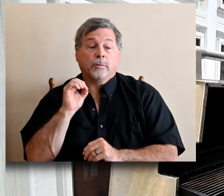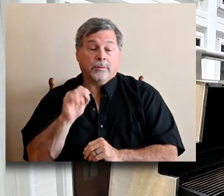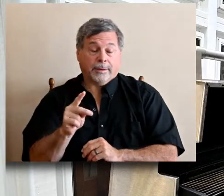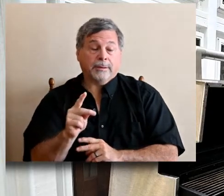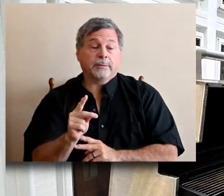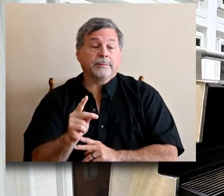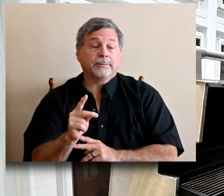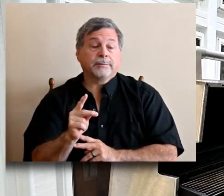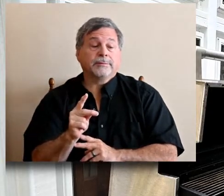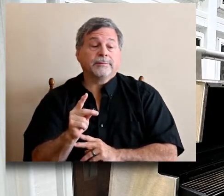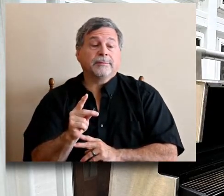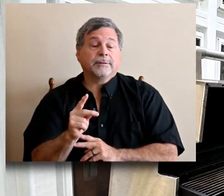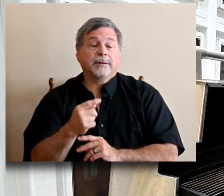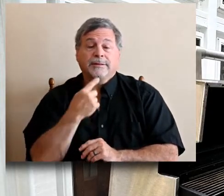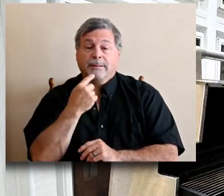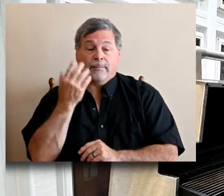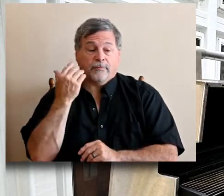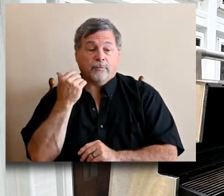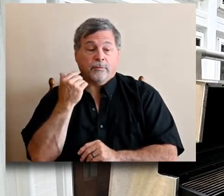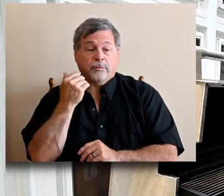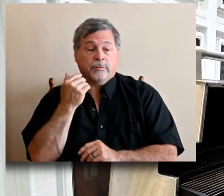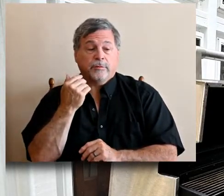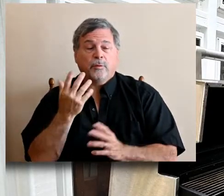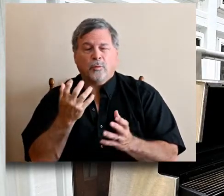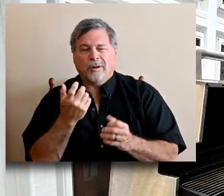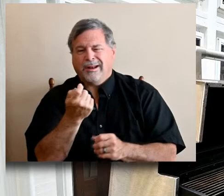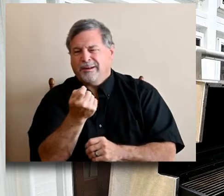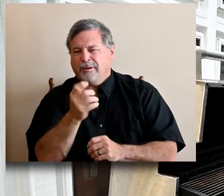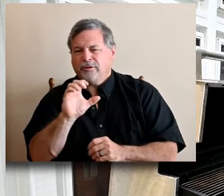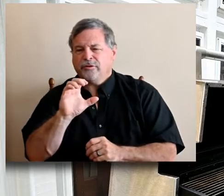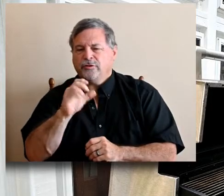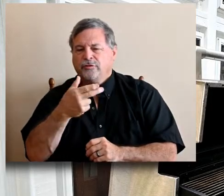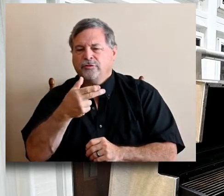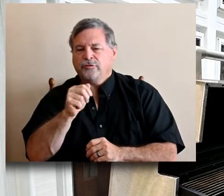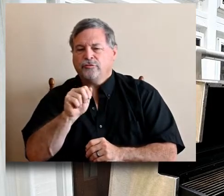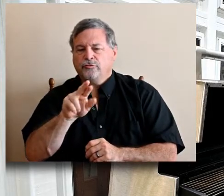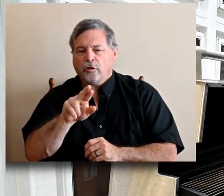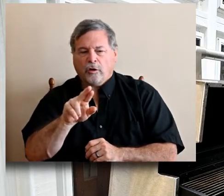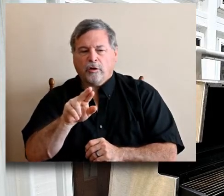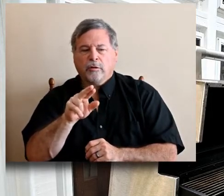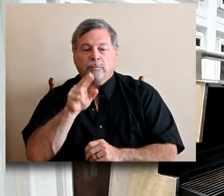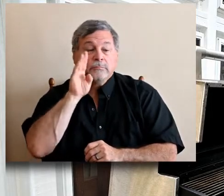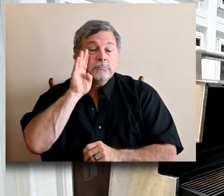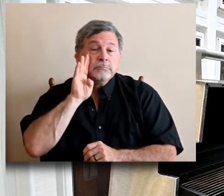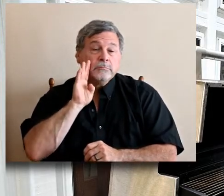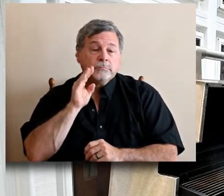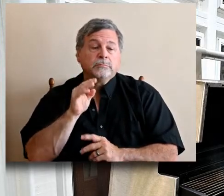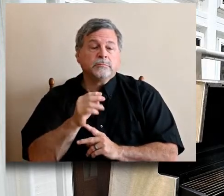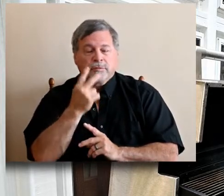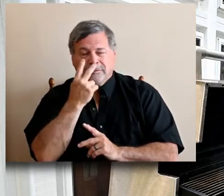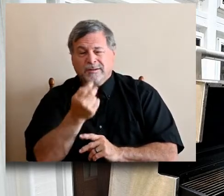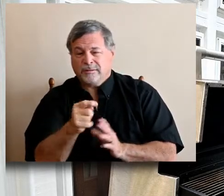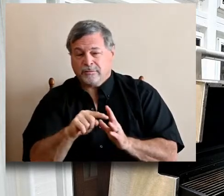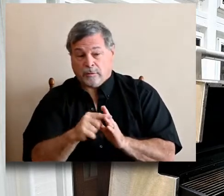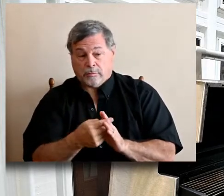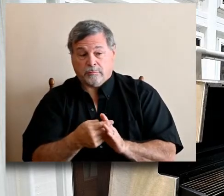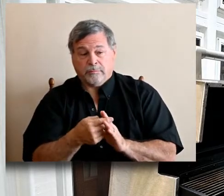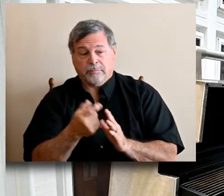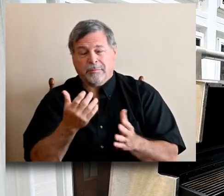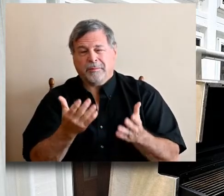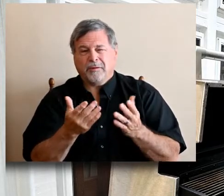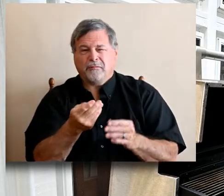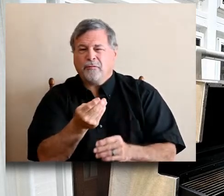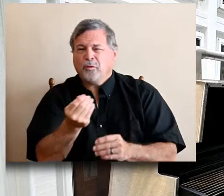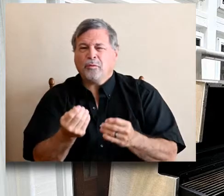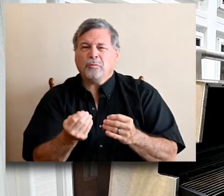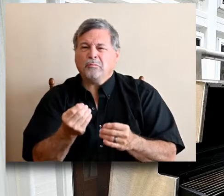Okay, so as I was talking about, you're looking to get some char. So you can see these are starting to char. You may